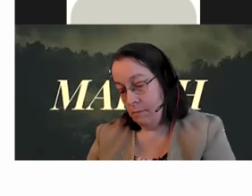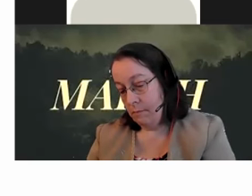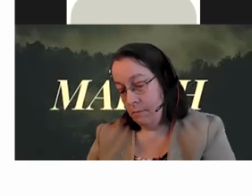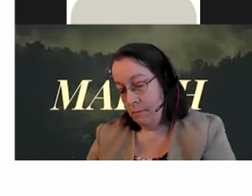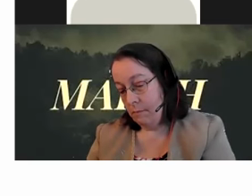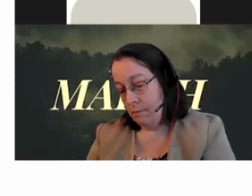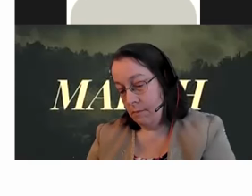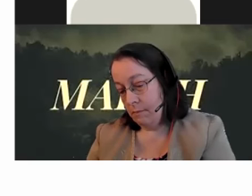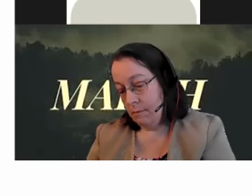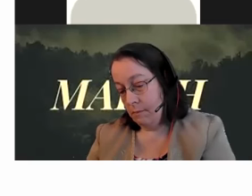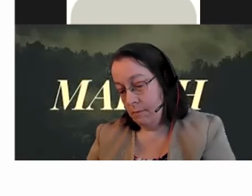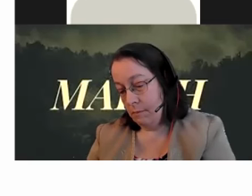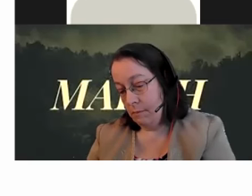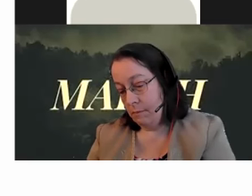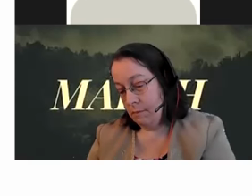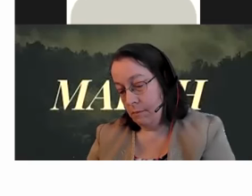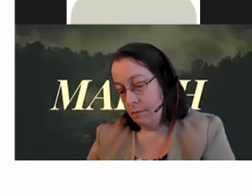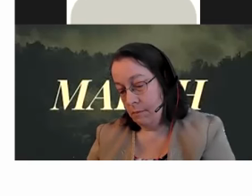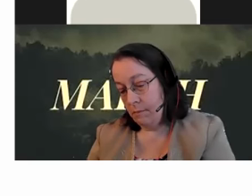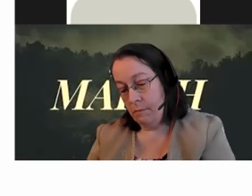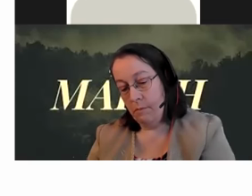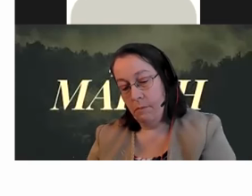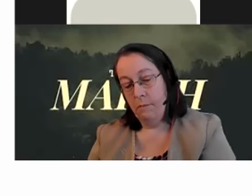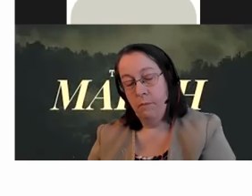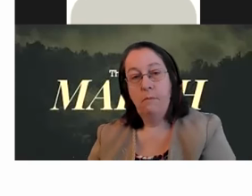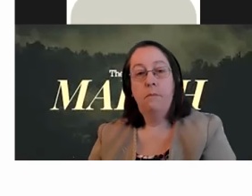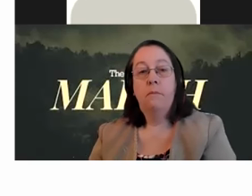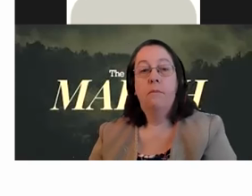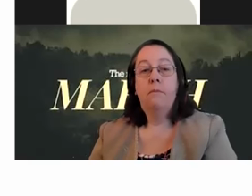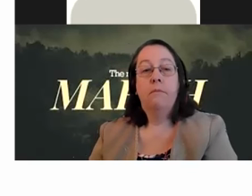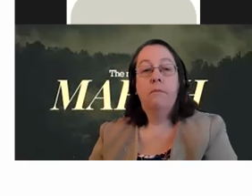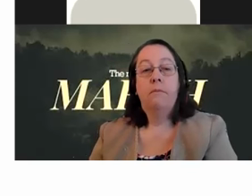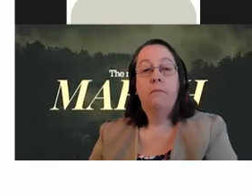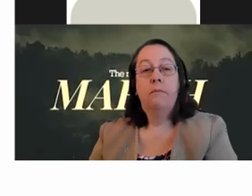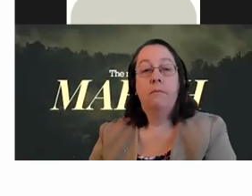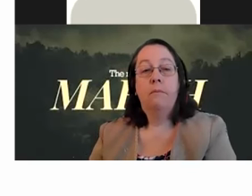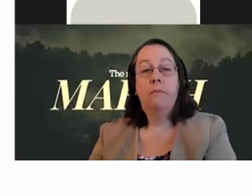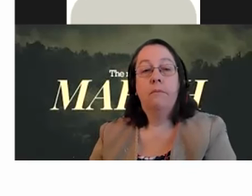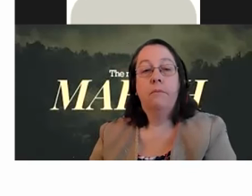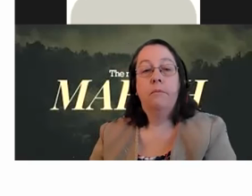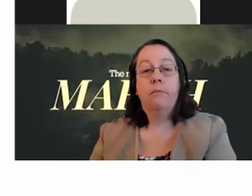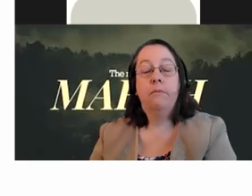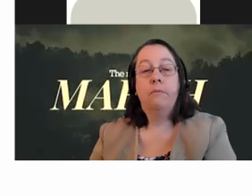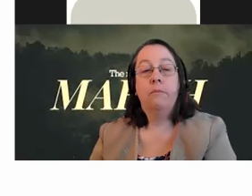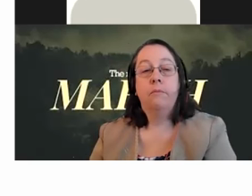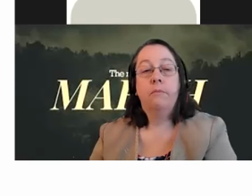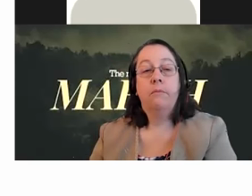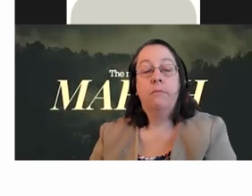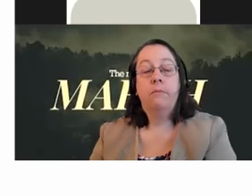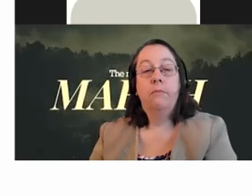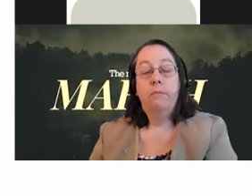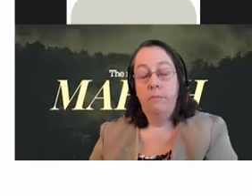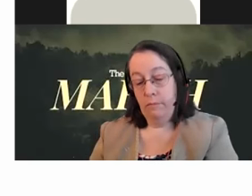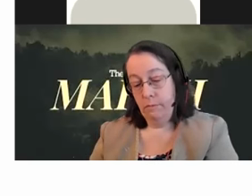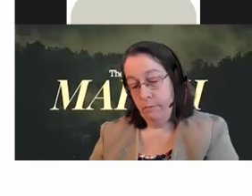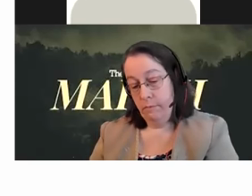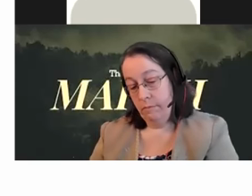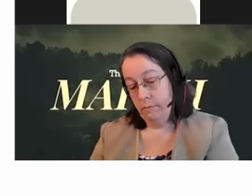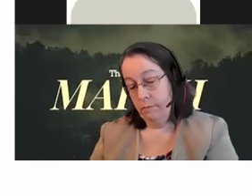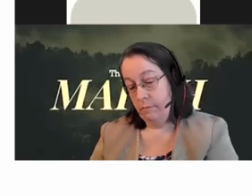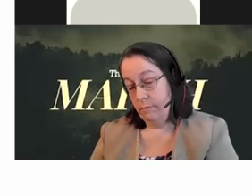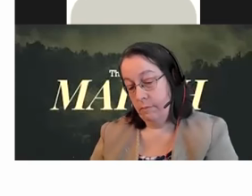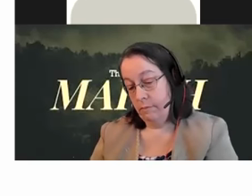of our folks working, it saved them a lot of time, and they could do their homework